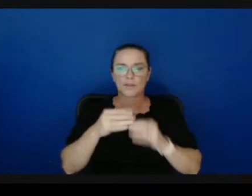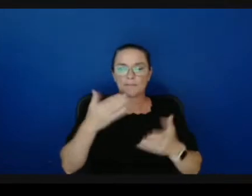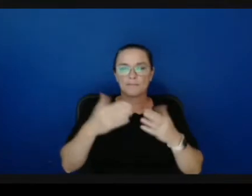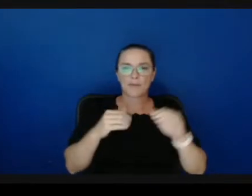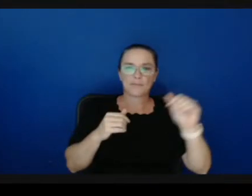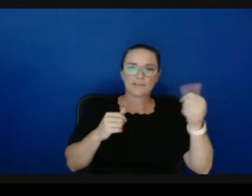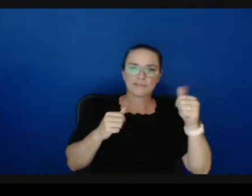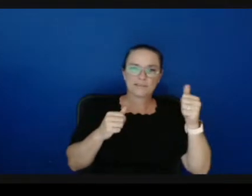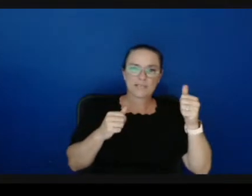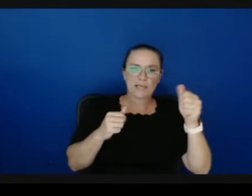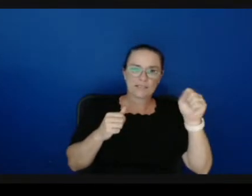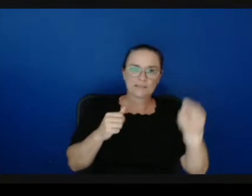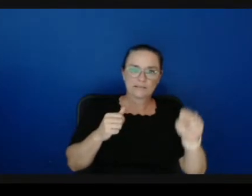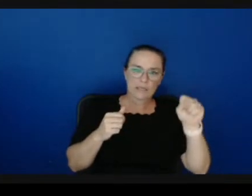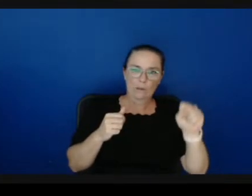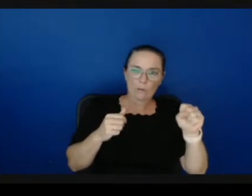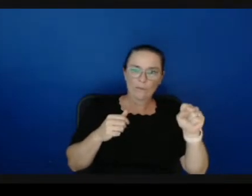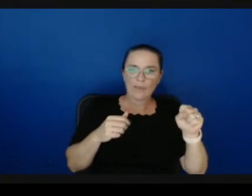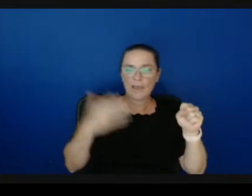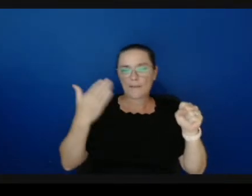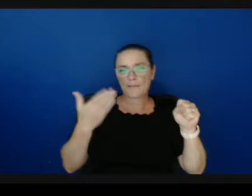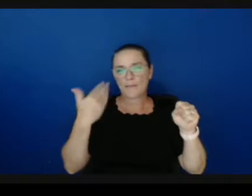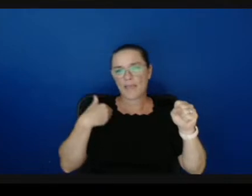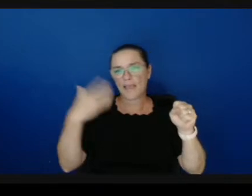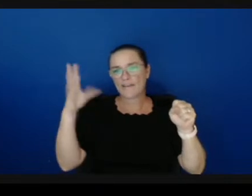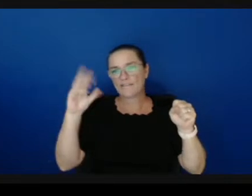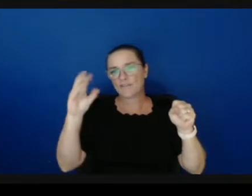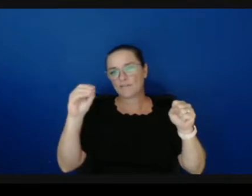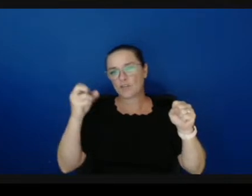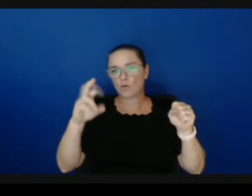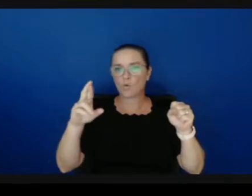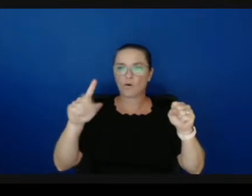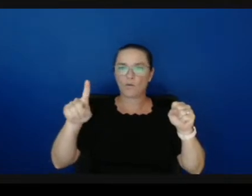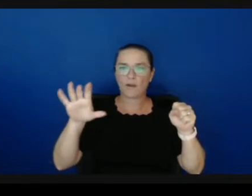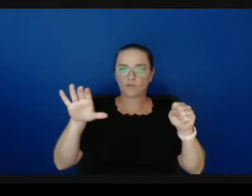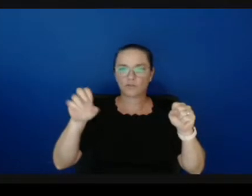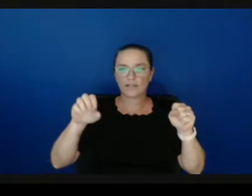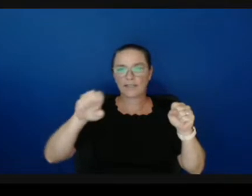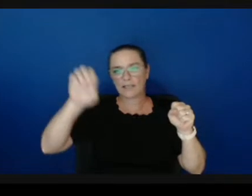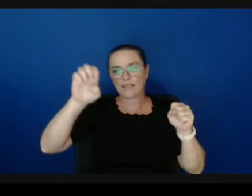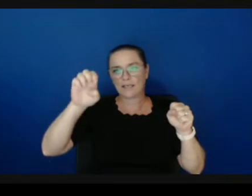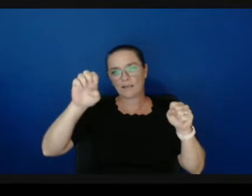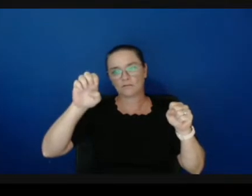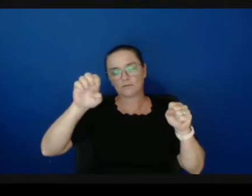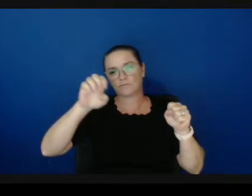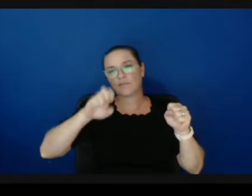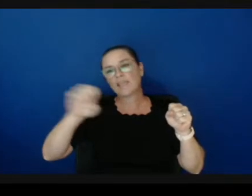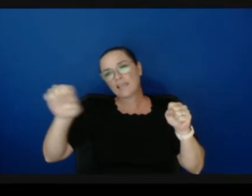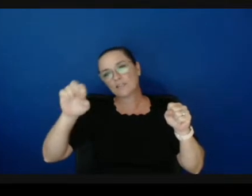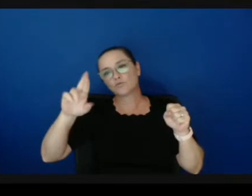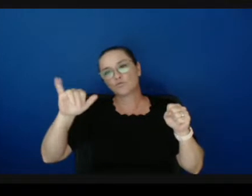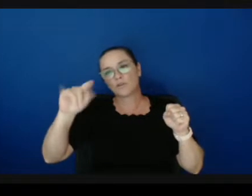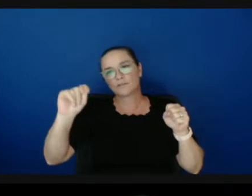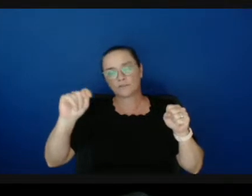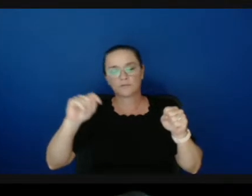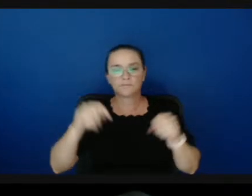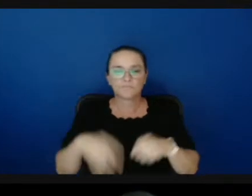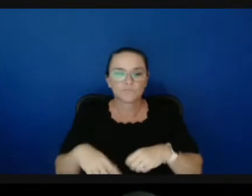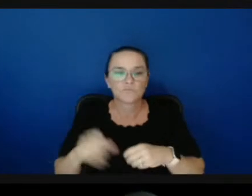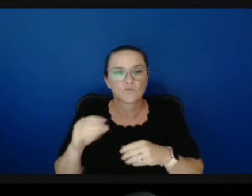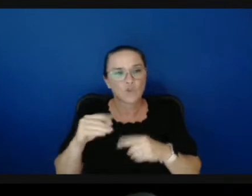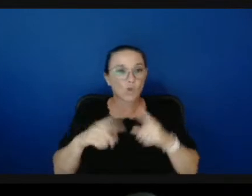in the South Caldera, and you might have 50 or 100 in the Upper East Rift. So it's been quite variable there as